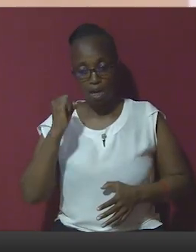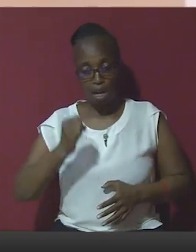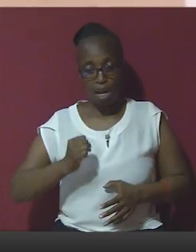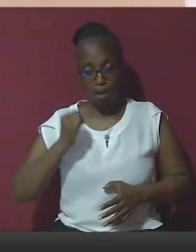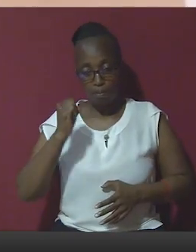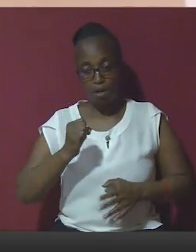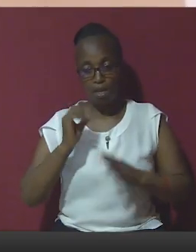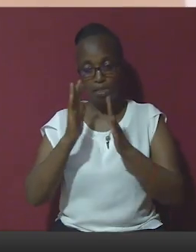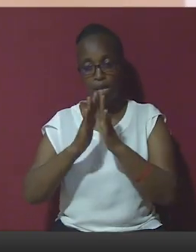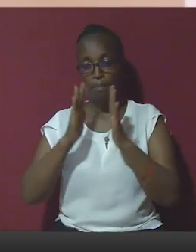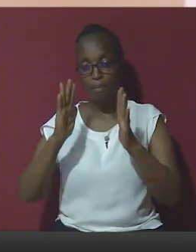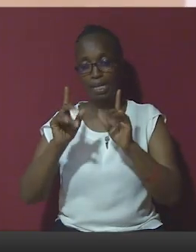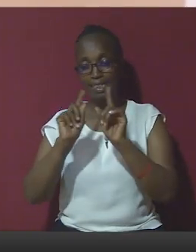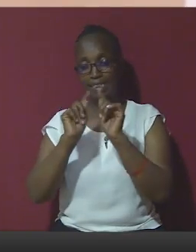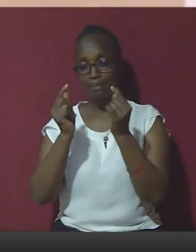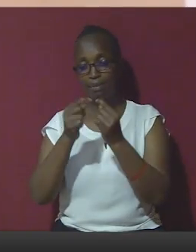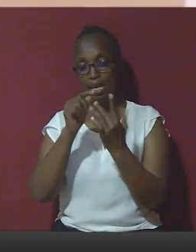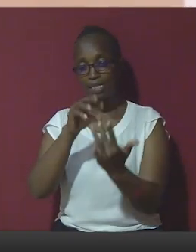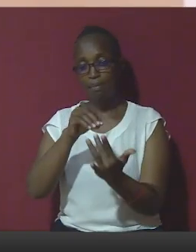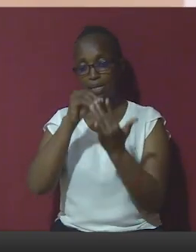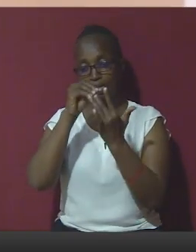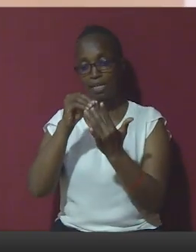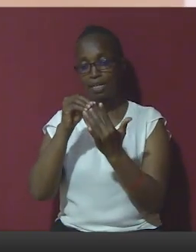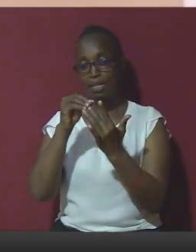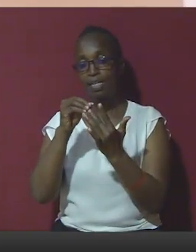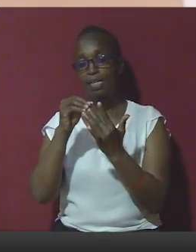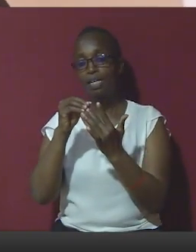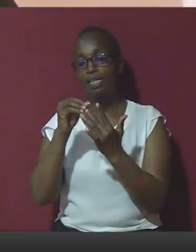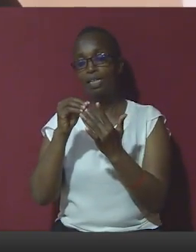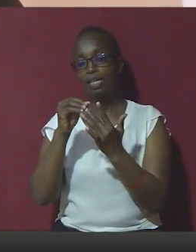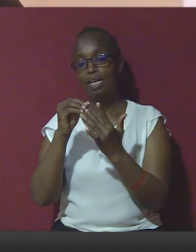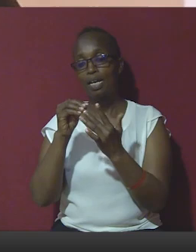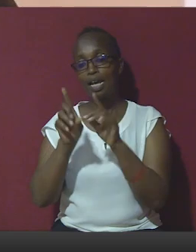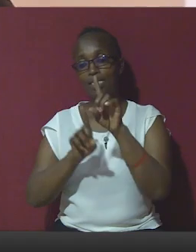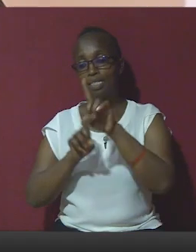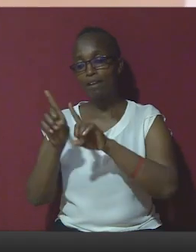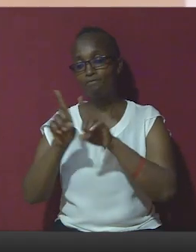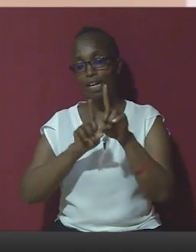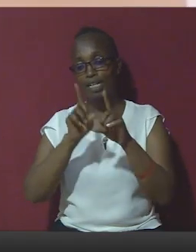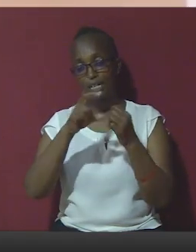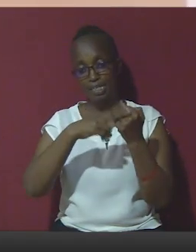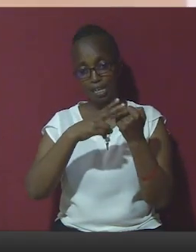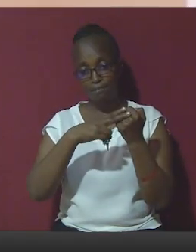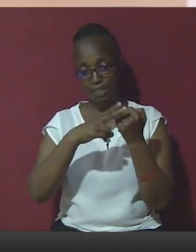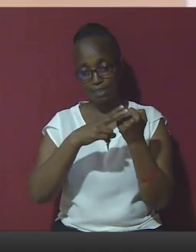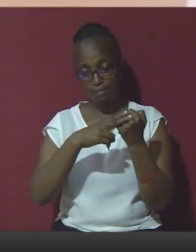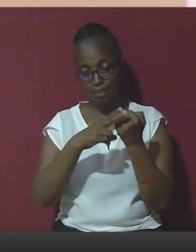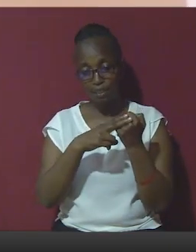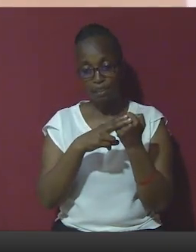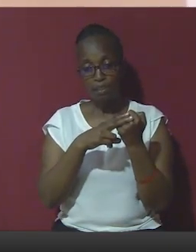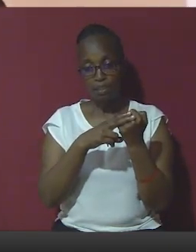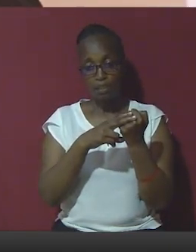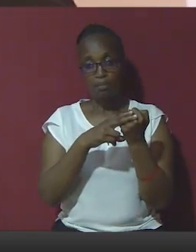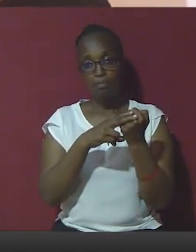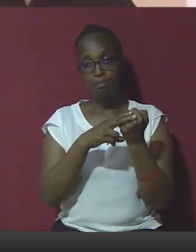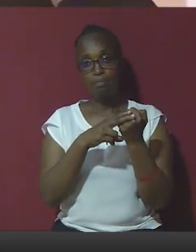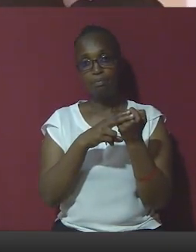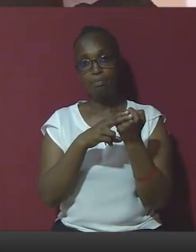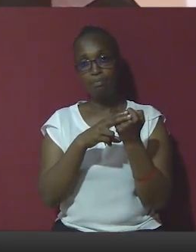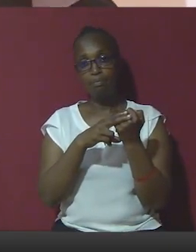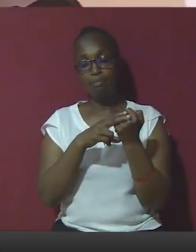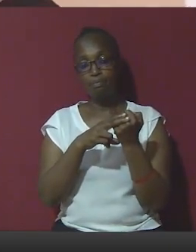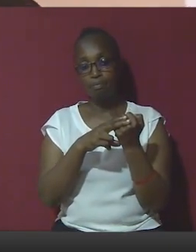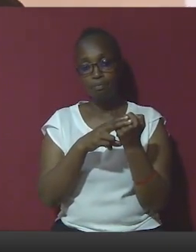big thing, it's a big event, especially Safari Seven that is coming down, it's a big event. We expect a number of between 6,000 and